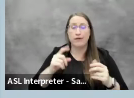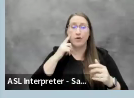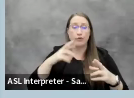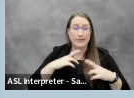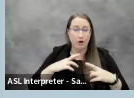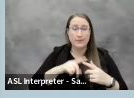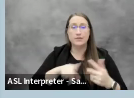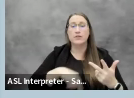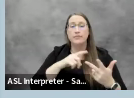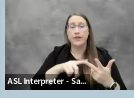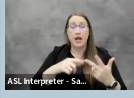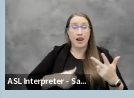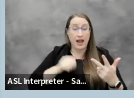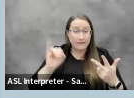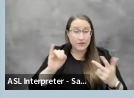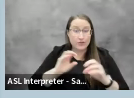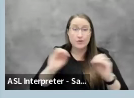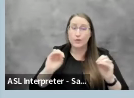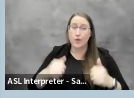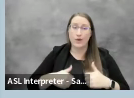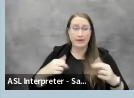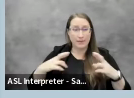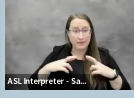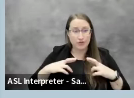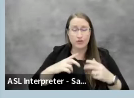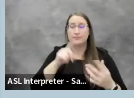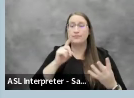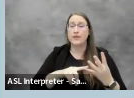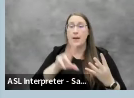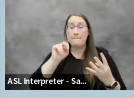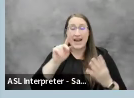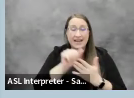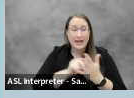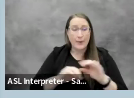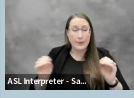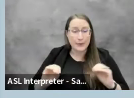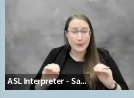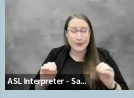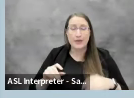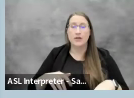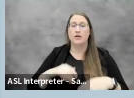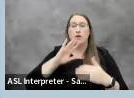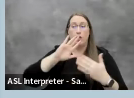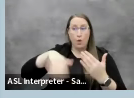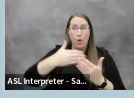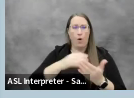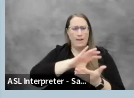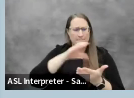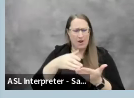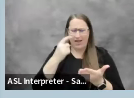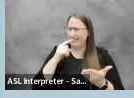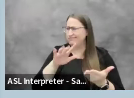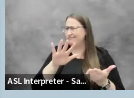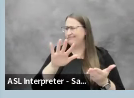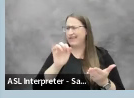living beneficiary on his life insurance. He didn't have a living beneficiary on his bank account. So the whole amount of, I think it's